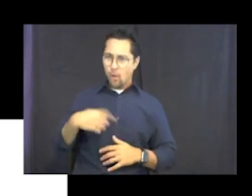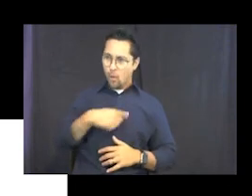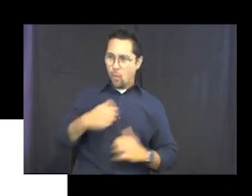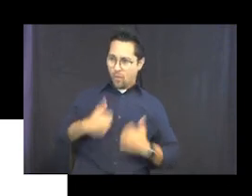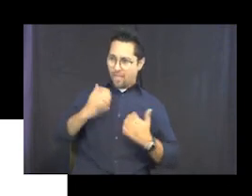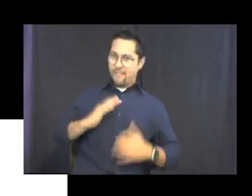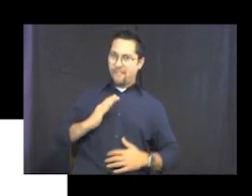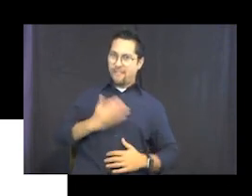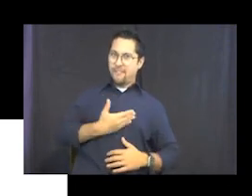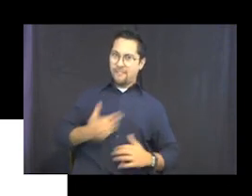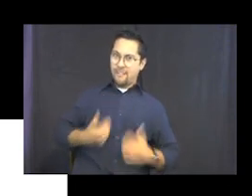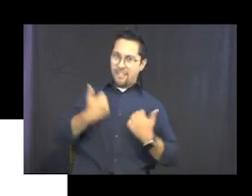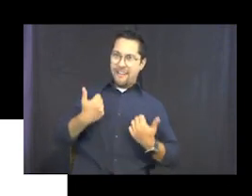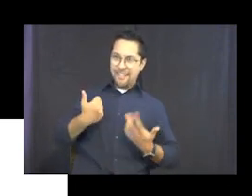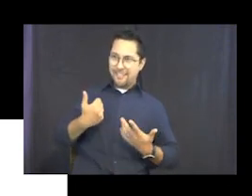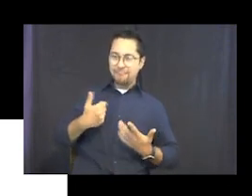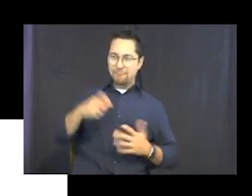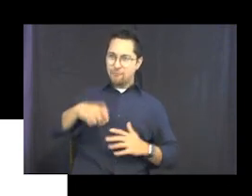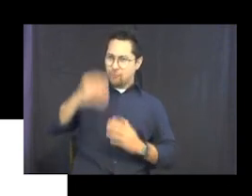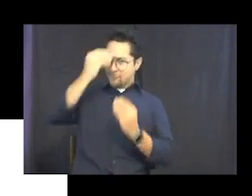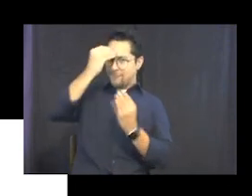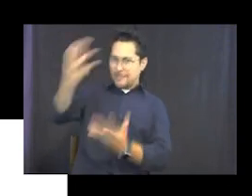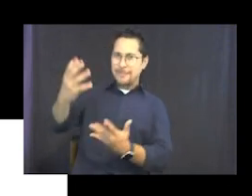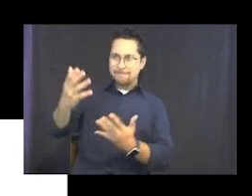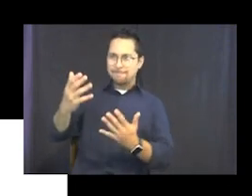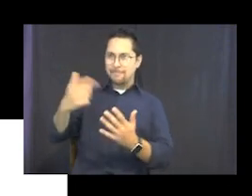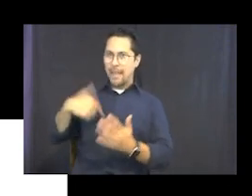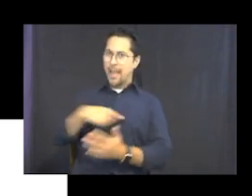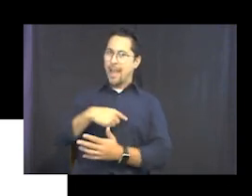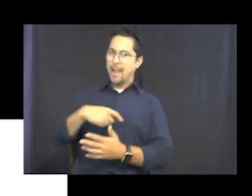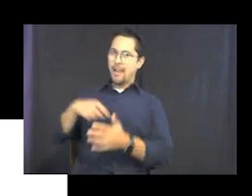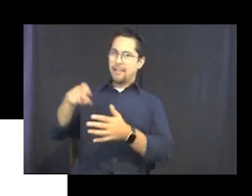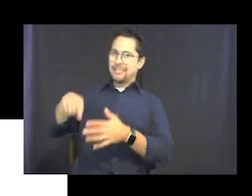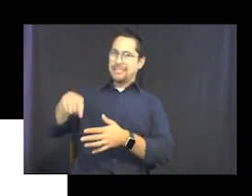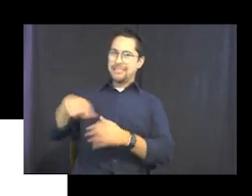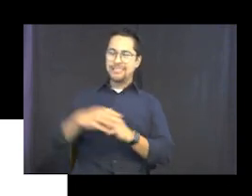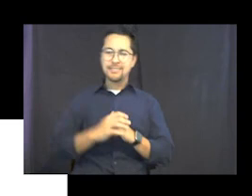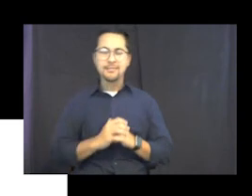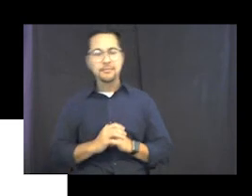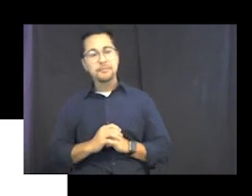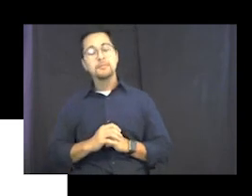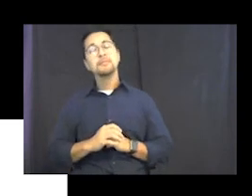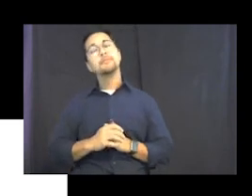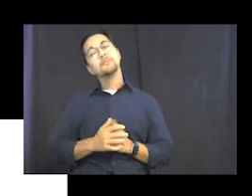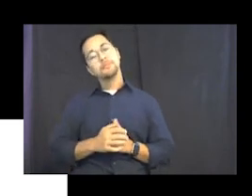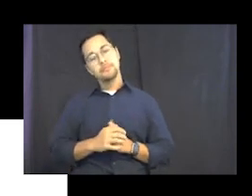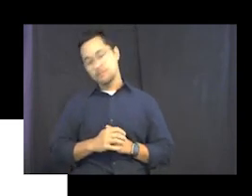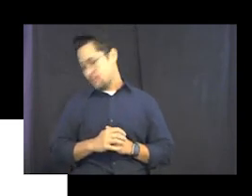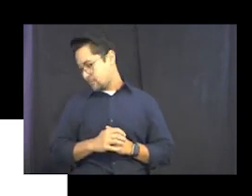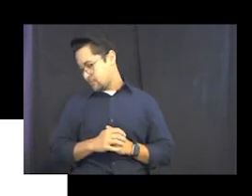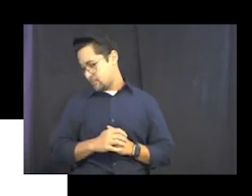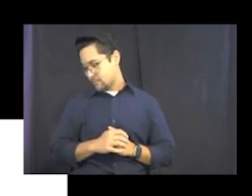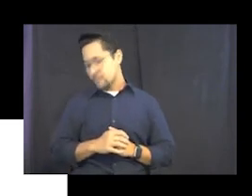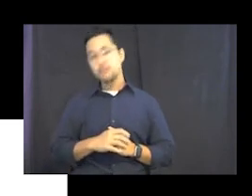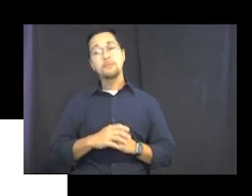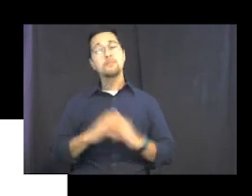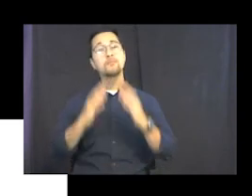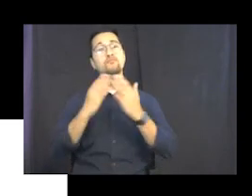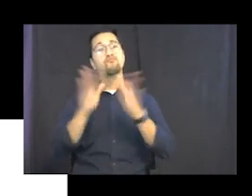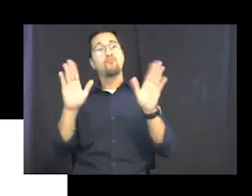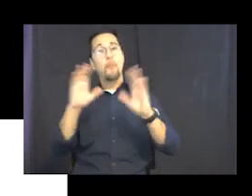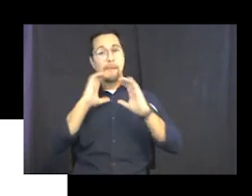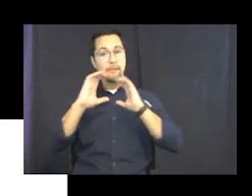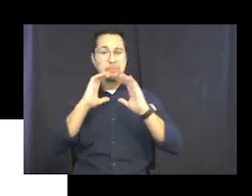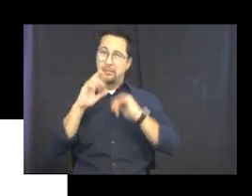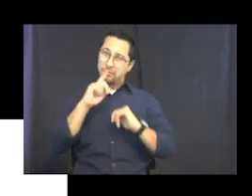us. So with that said, open communication